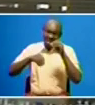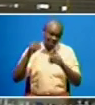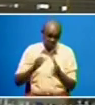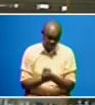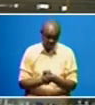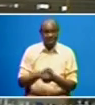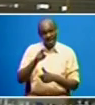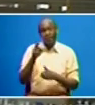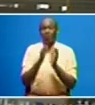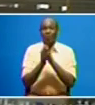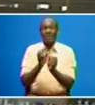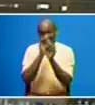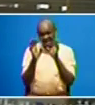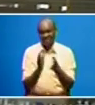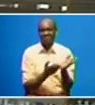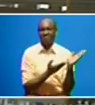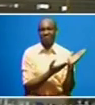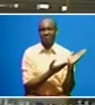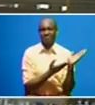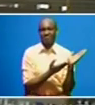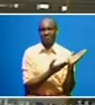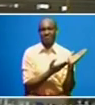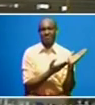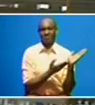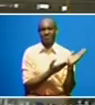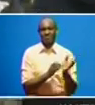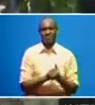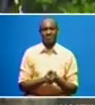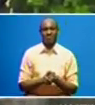au Cecilia Wakesho anayo taarifa hiyo.